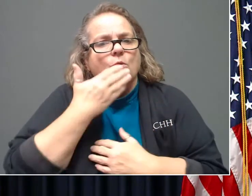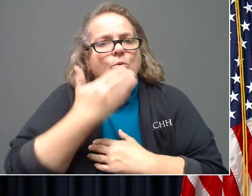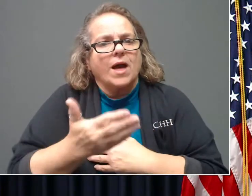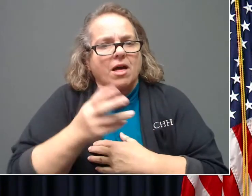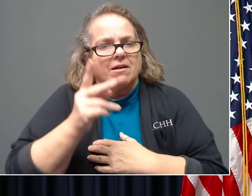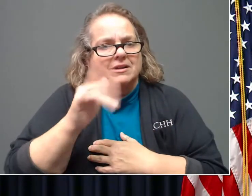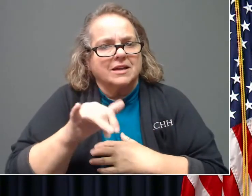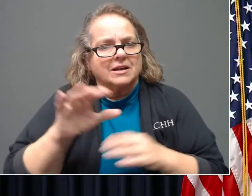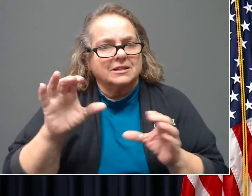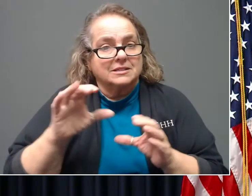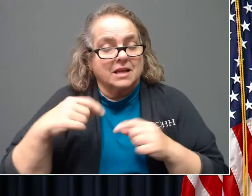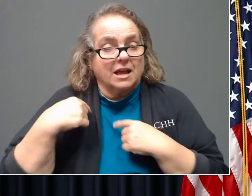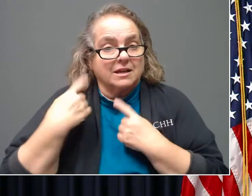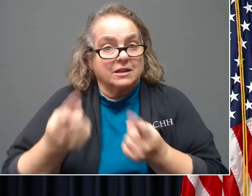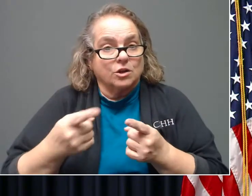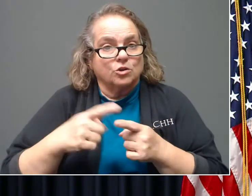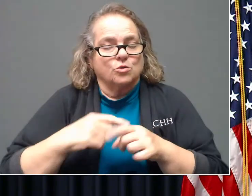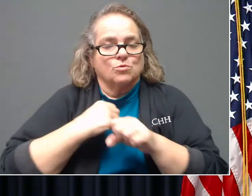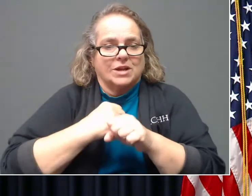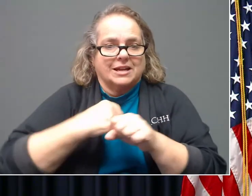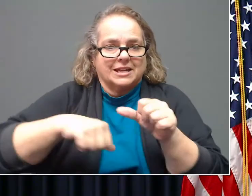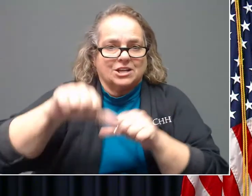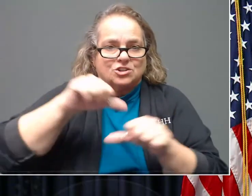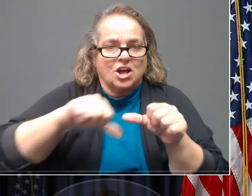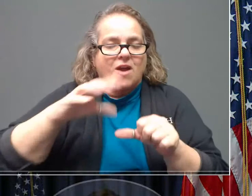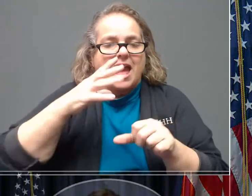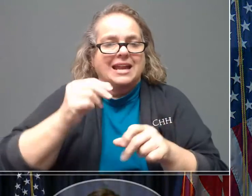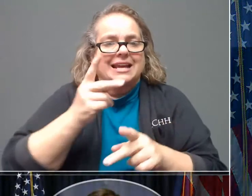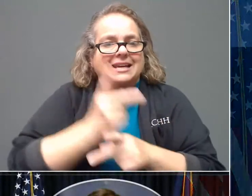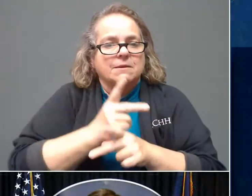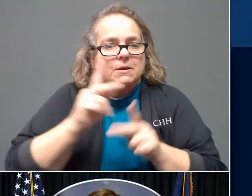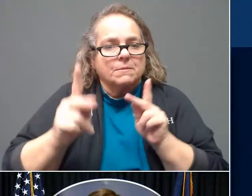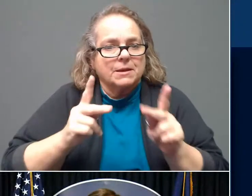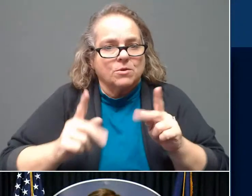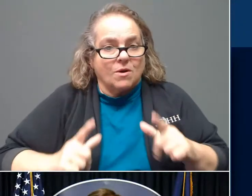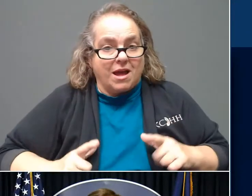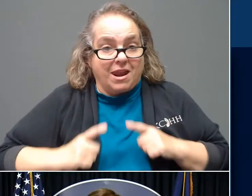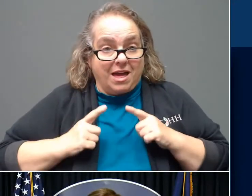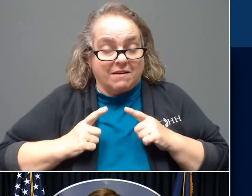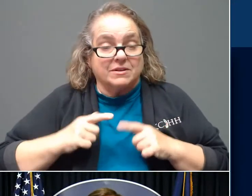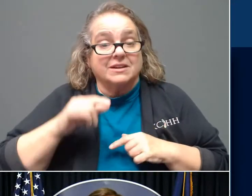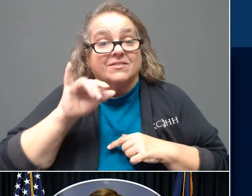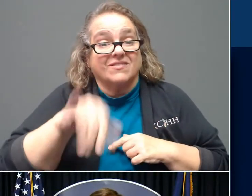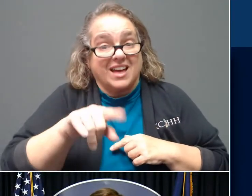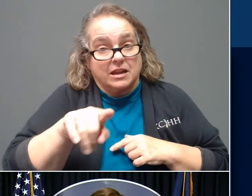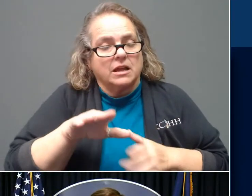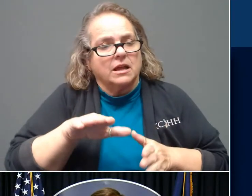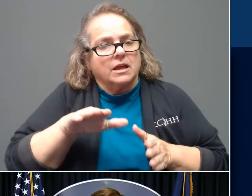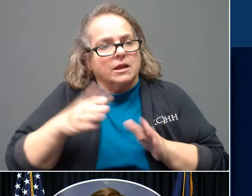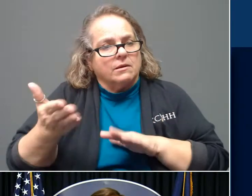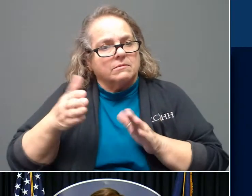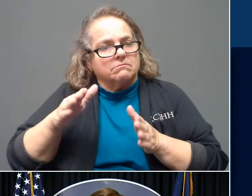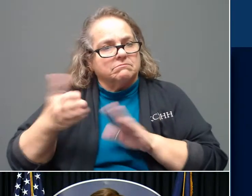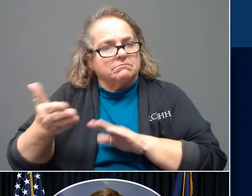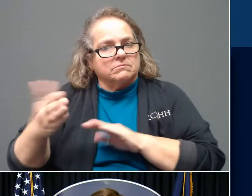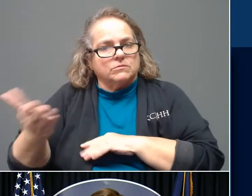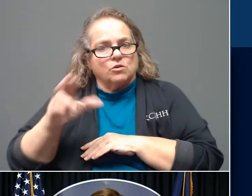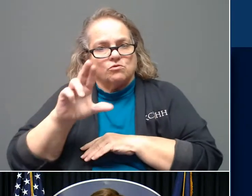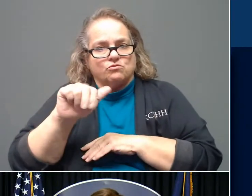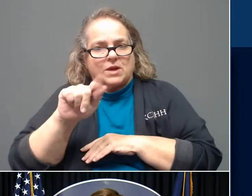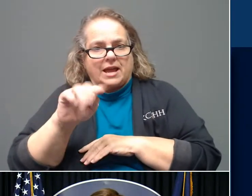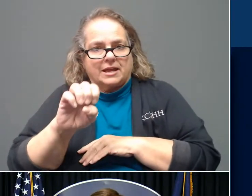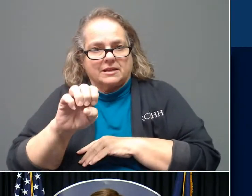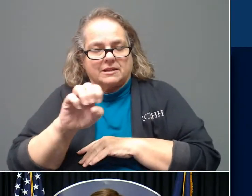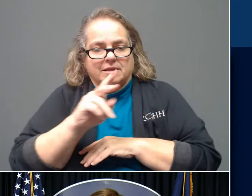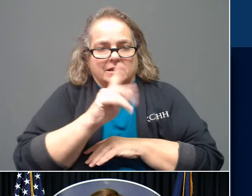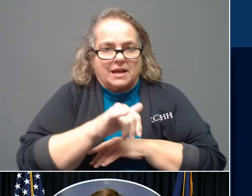other and keeping people alive. And that's showing the mortality rate of Kentucky as compared to both the U.S.